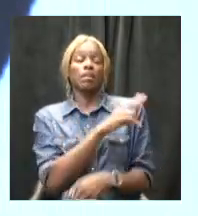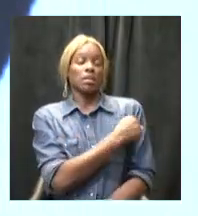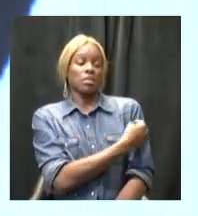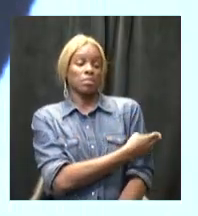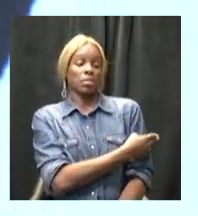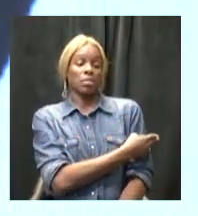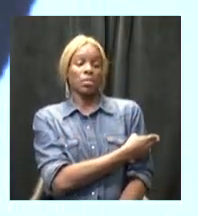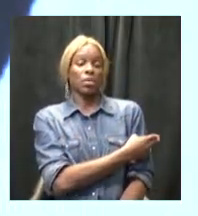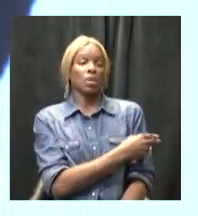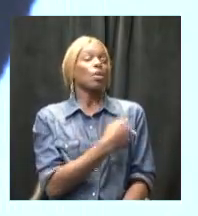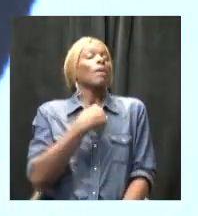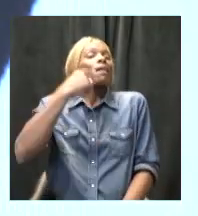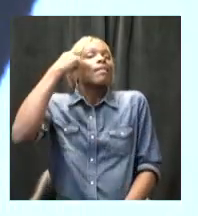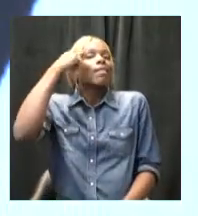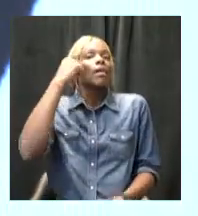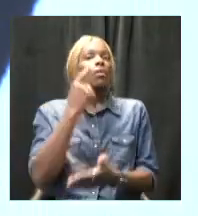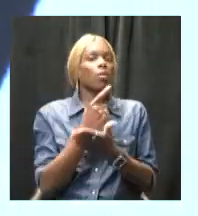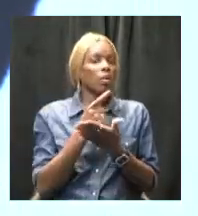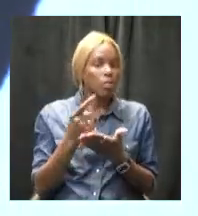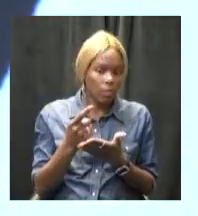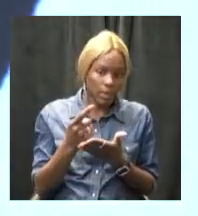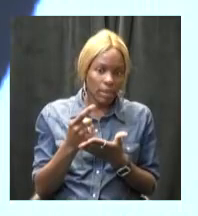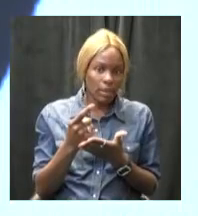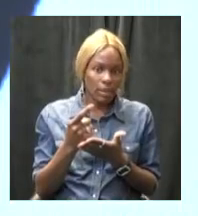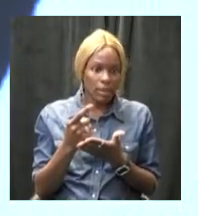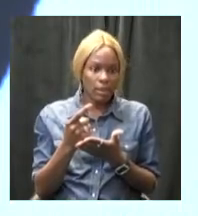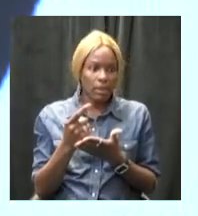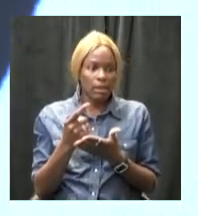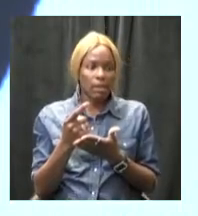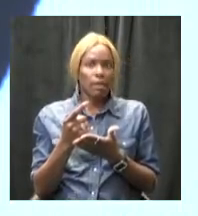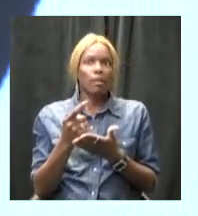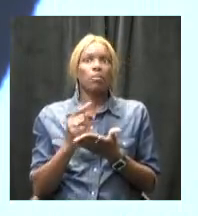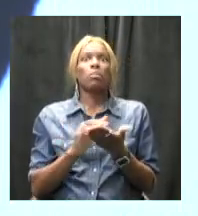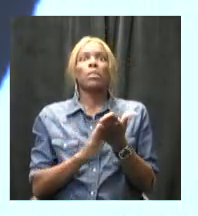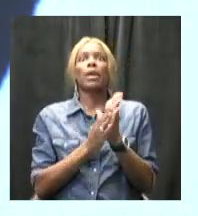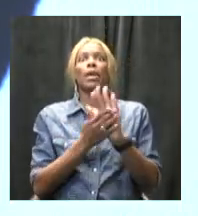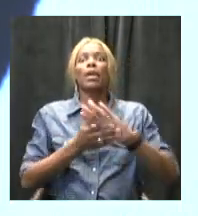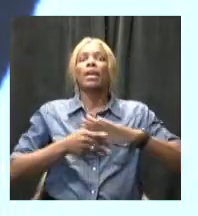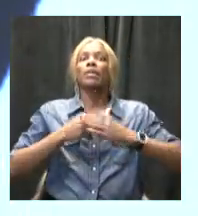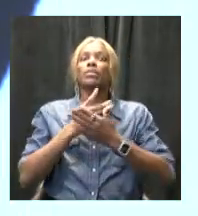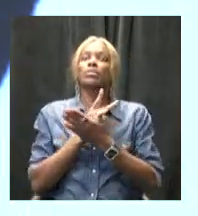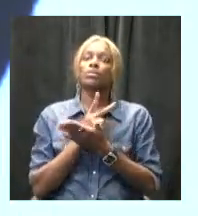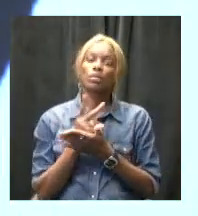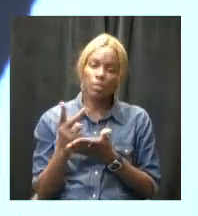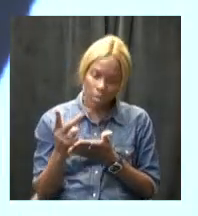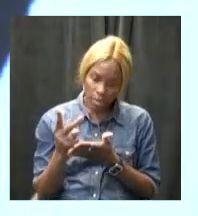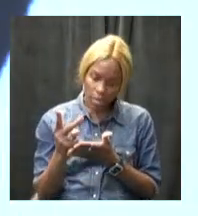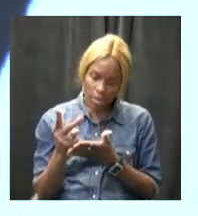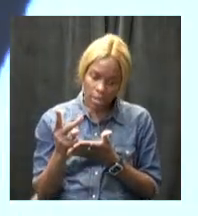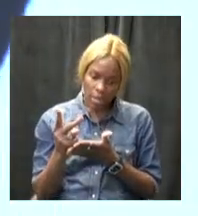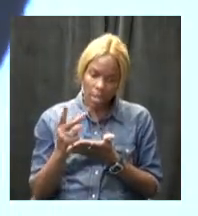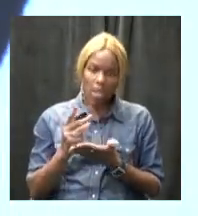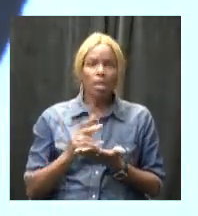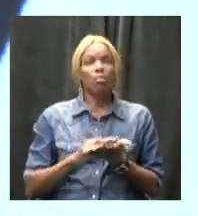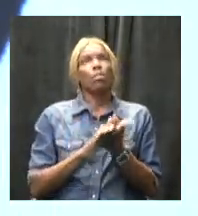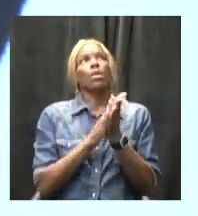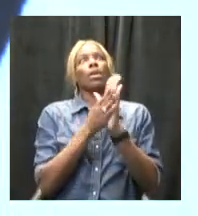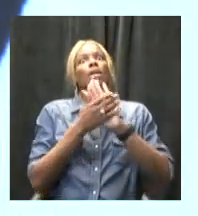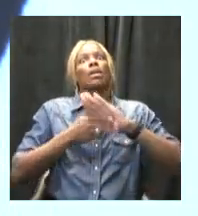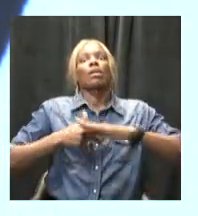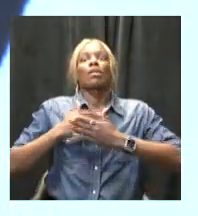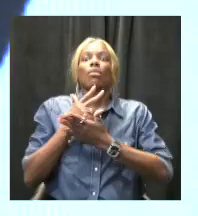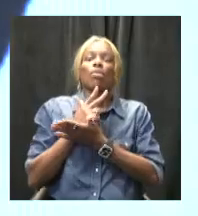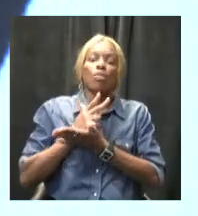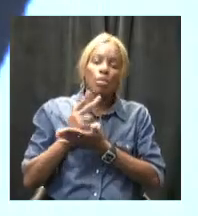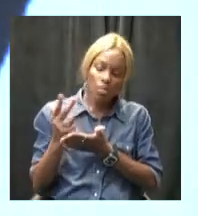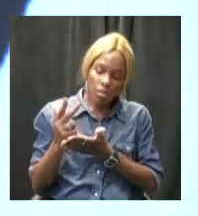thought 1 week, but not 1 week, but then 1 week turned to 2 weeks. And 2 weeks turned to 3 weeks. At this point, the